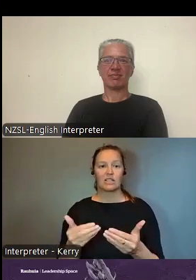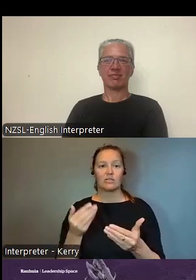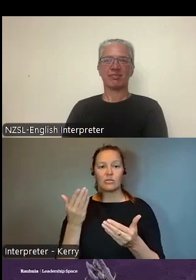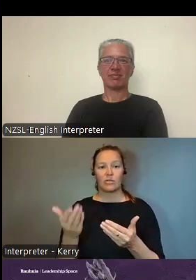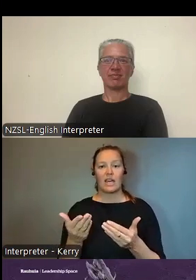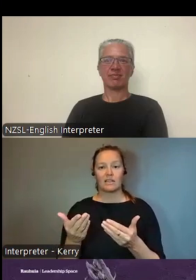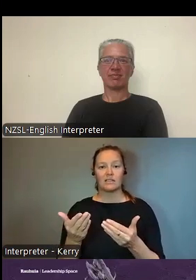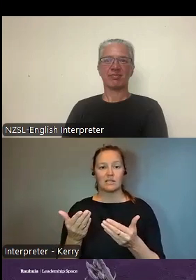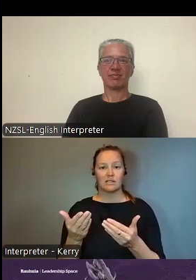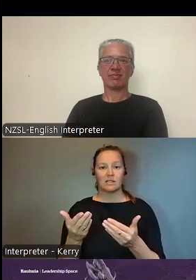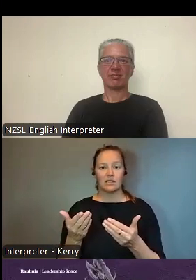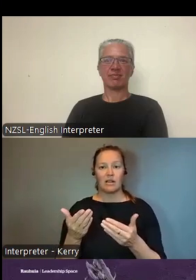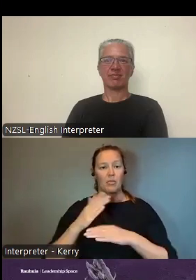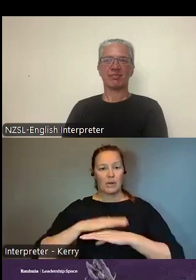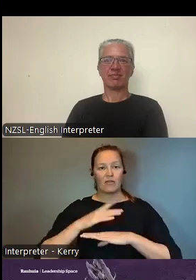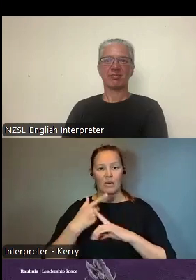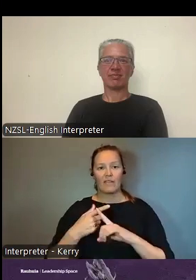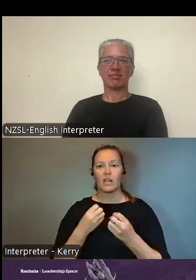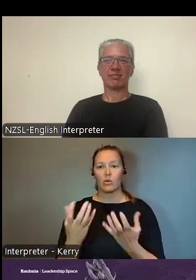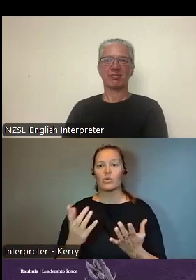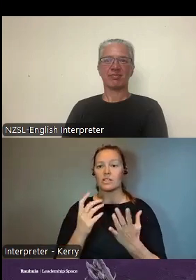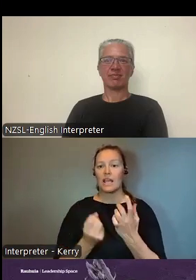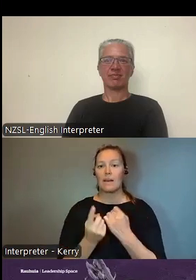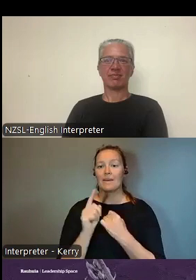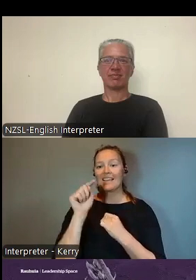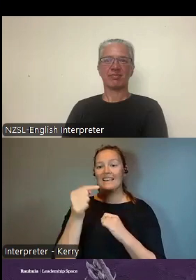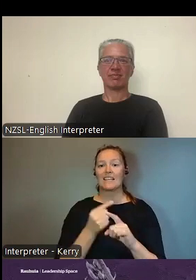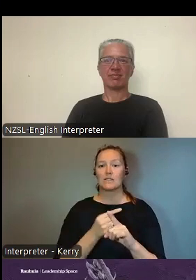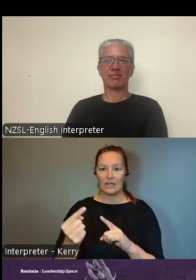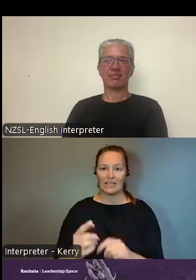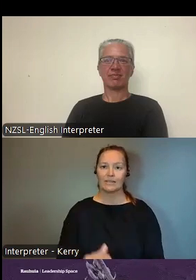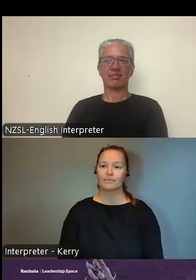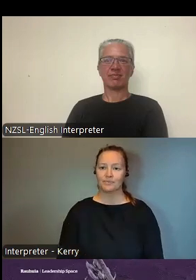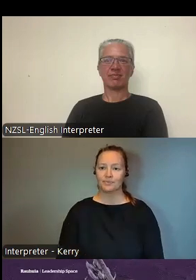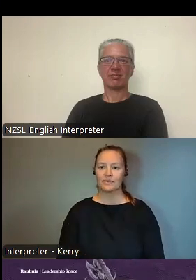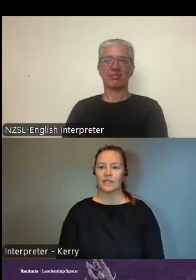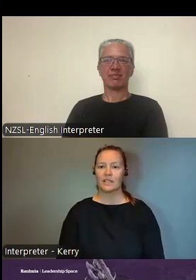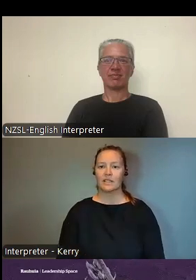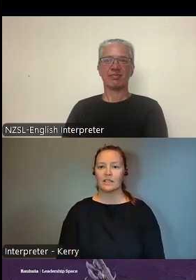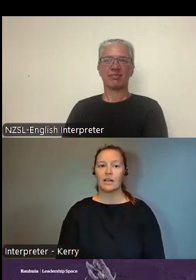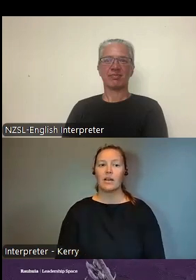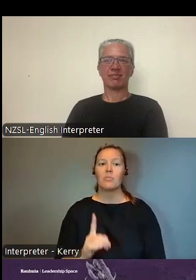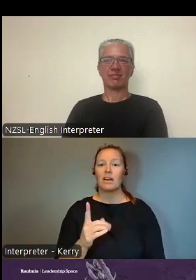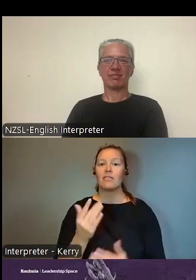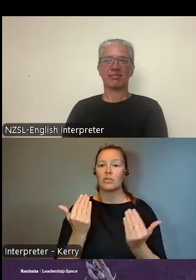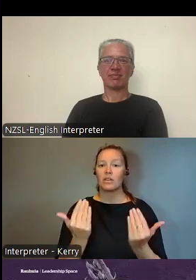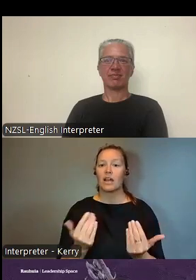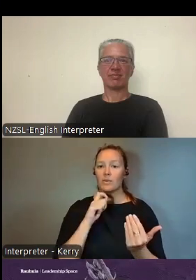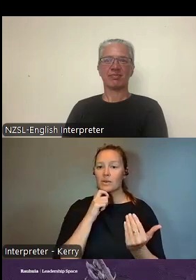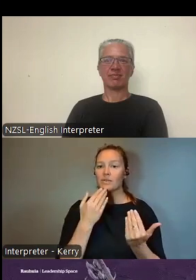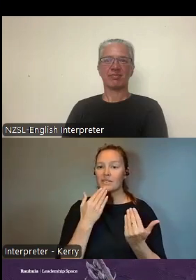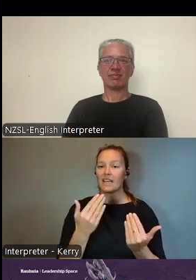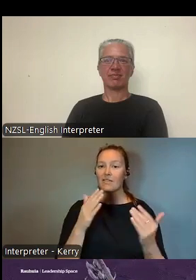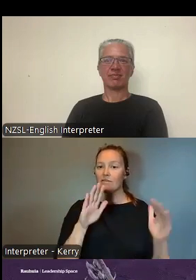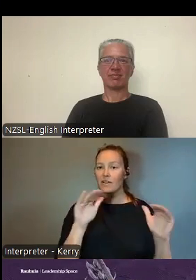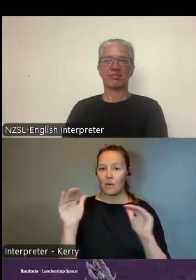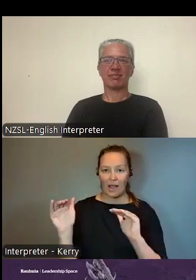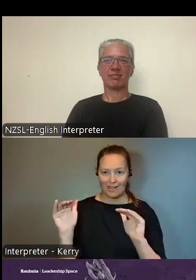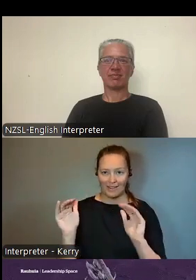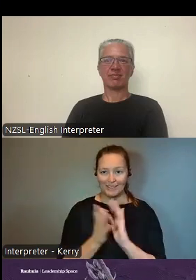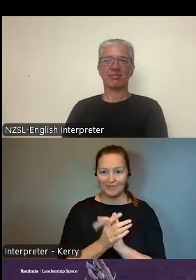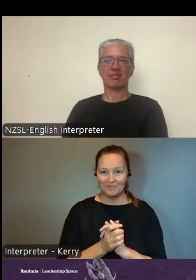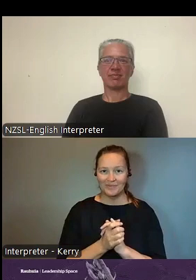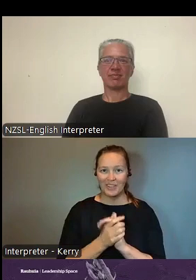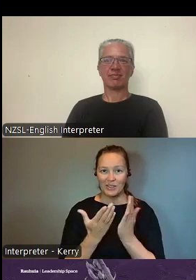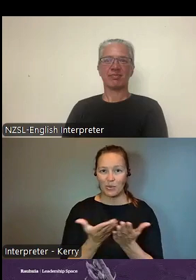and the launch we are doing next week. But for now, I will just say farewell to you